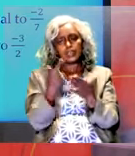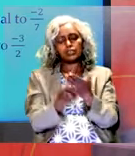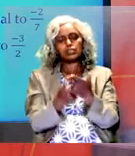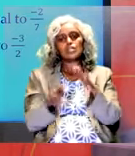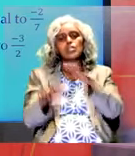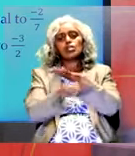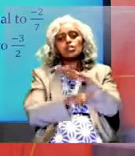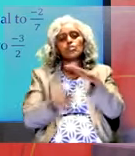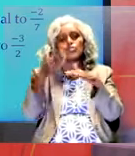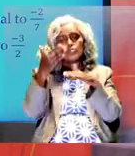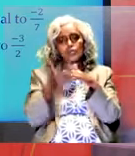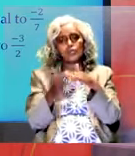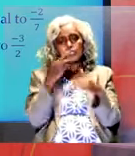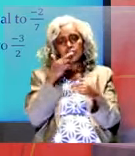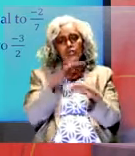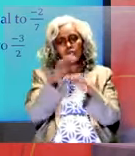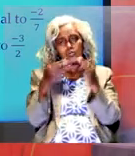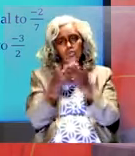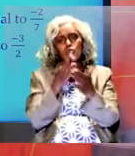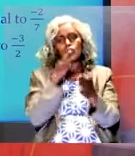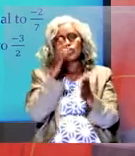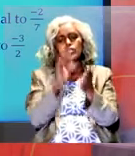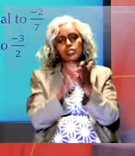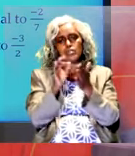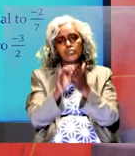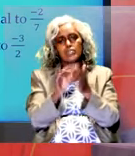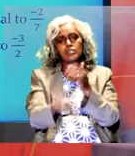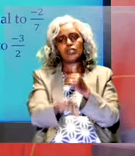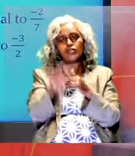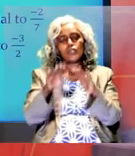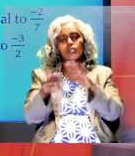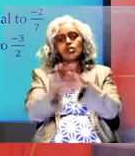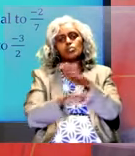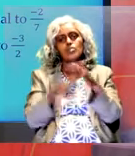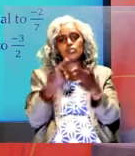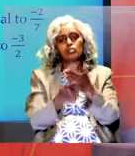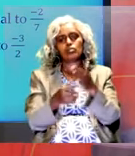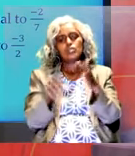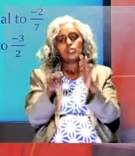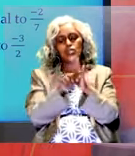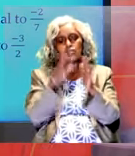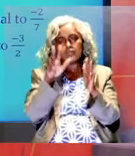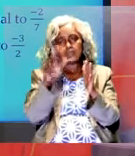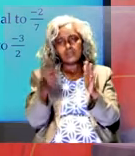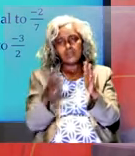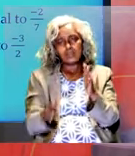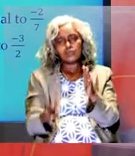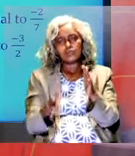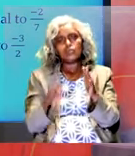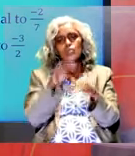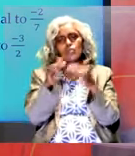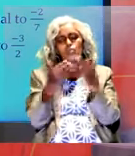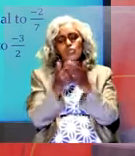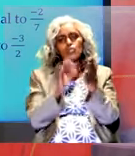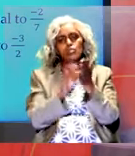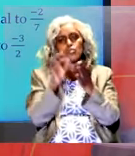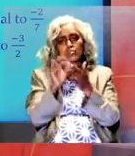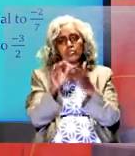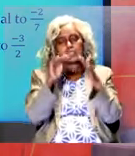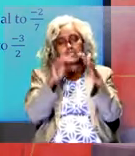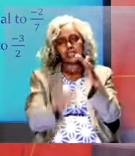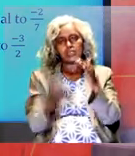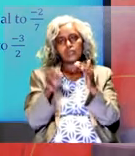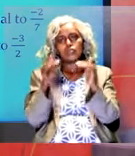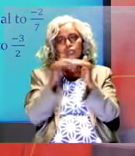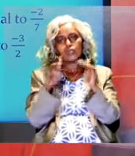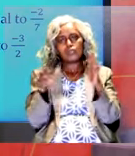its lower bounds are all real numbers which are found below this one, including negative 3 over 2. So all numbers less than or equal